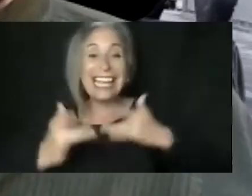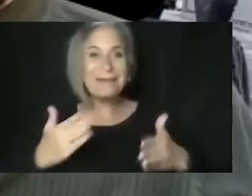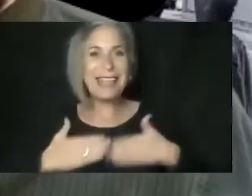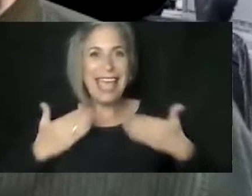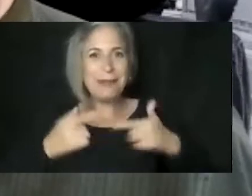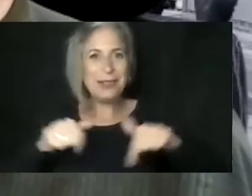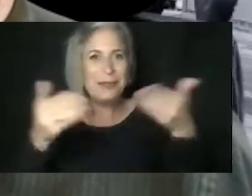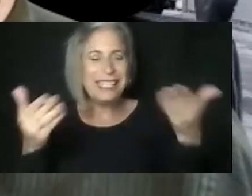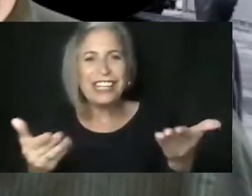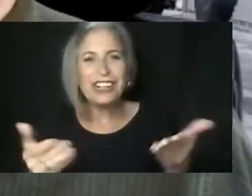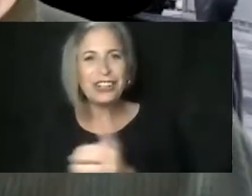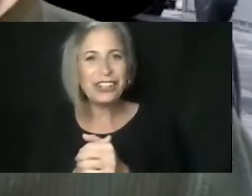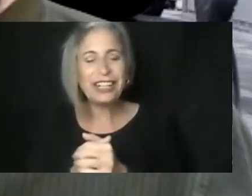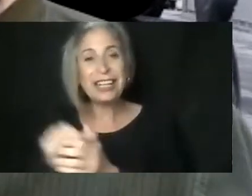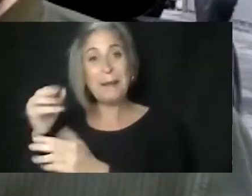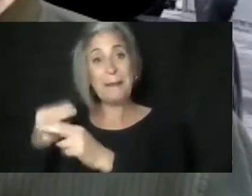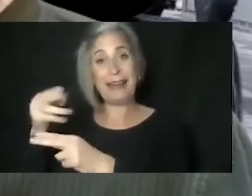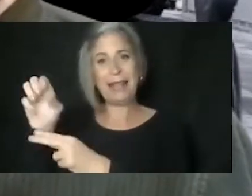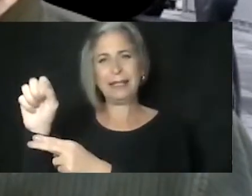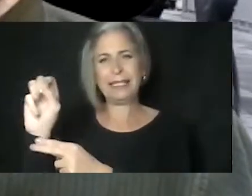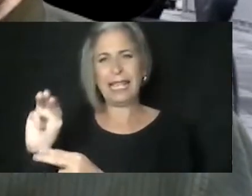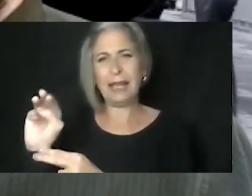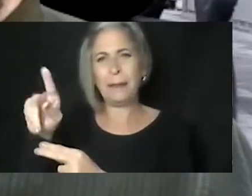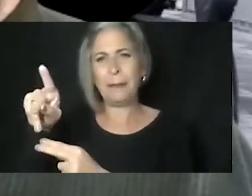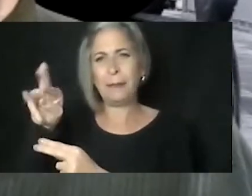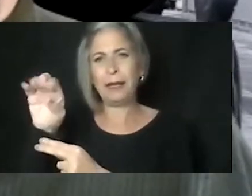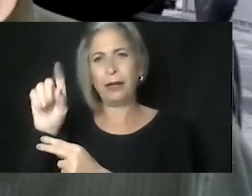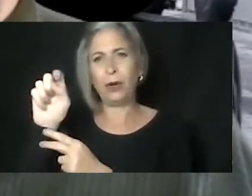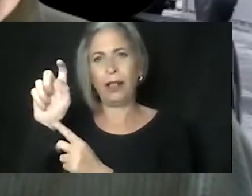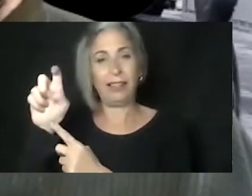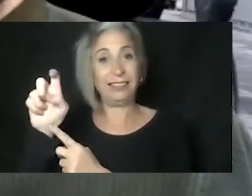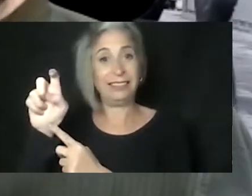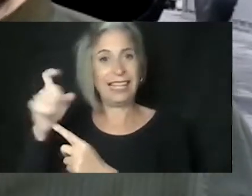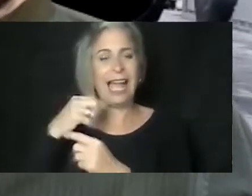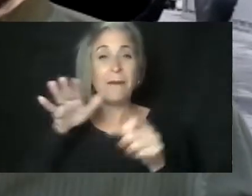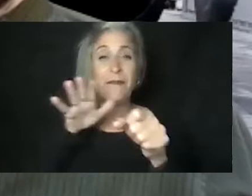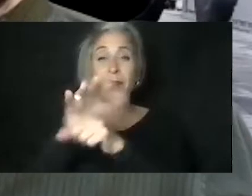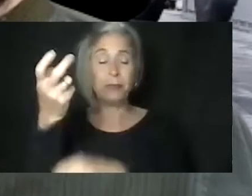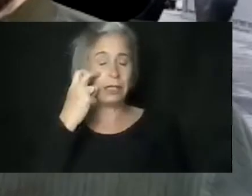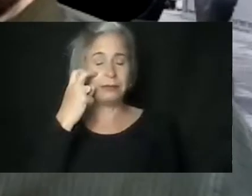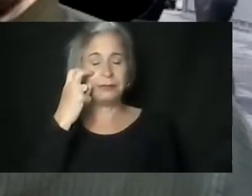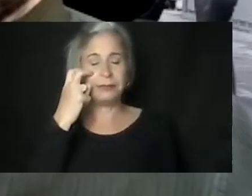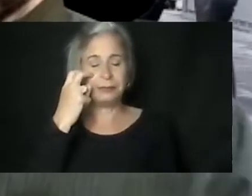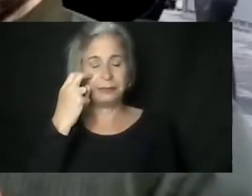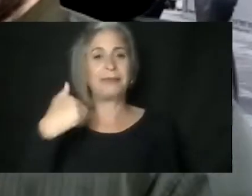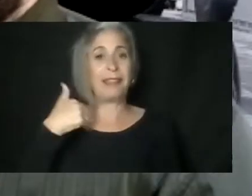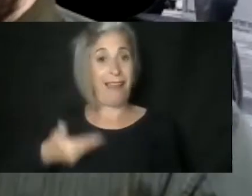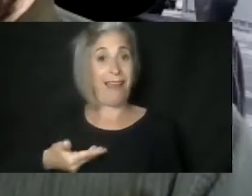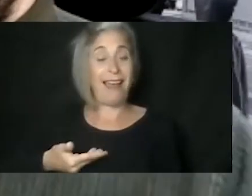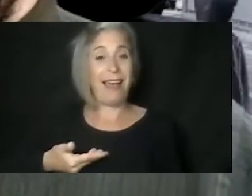here. I'm Sam Proulx. I myself am completely blind. I am